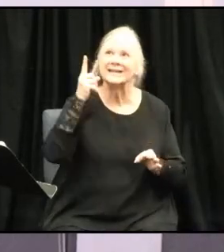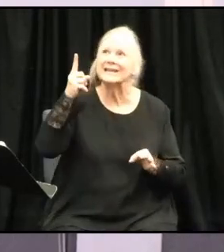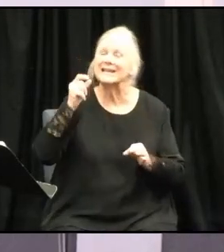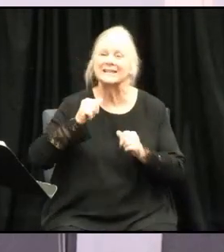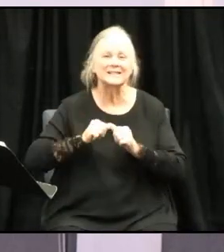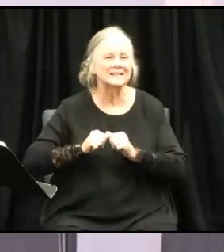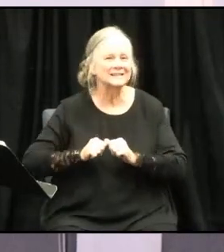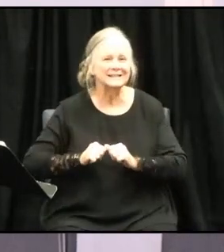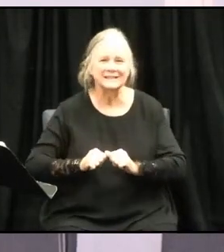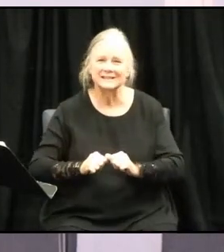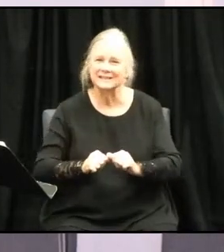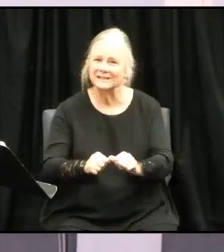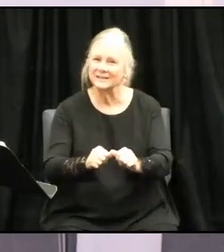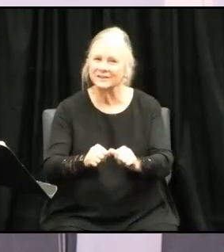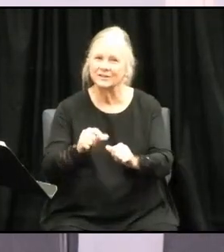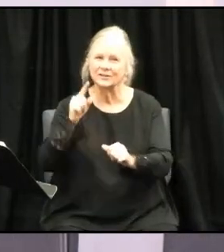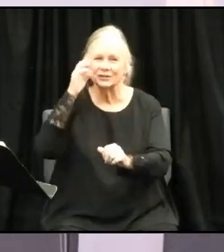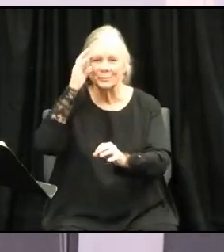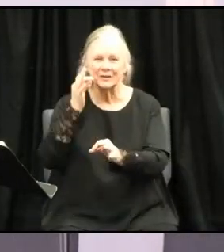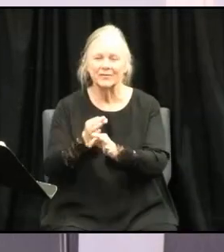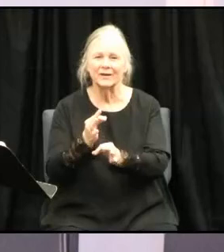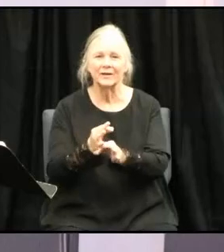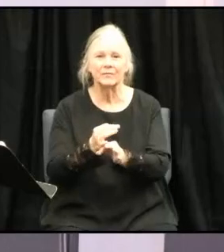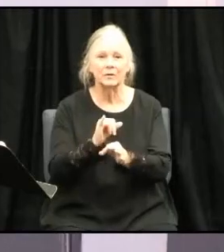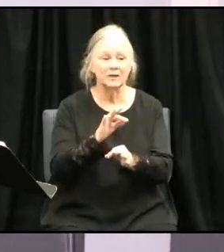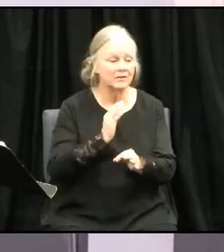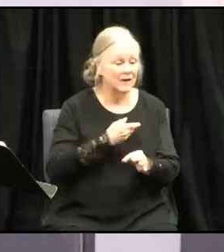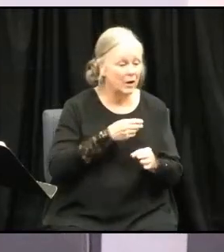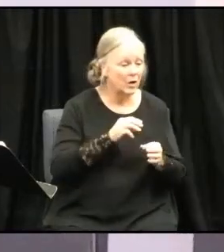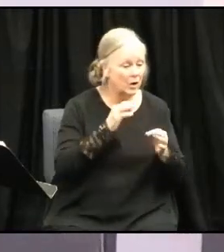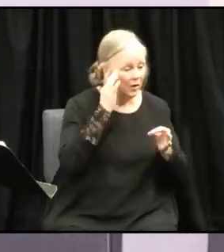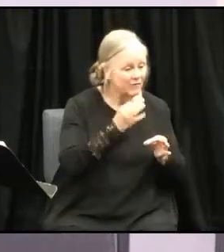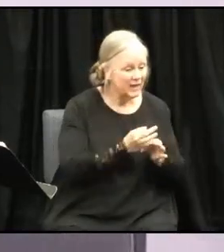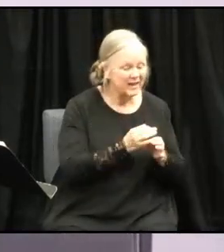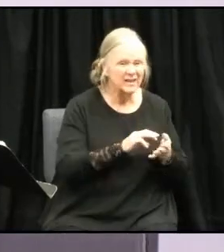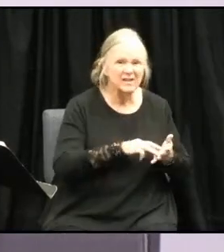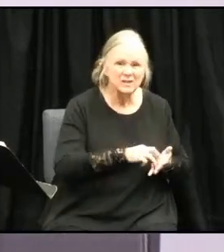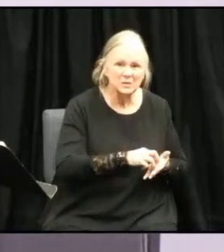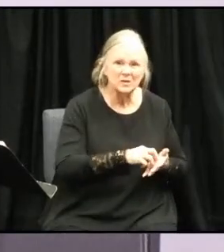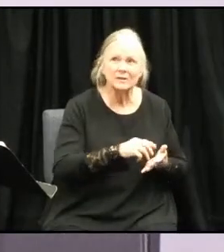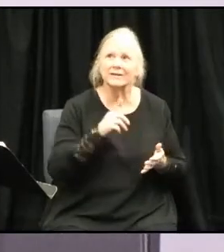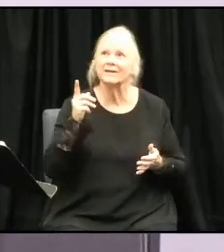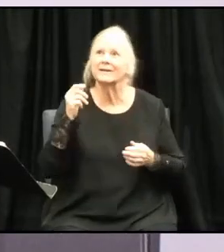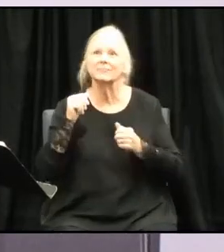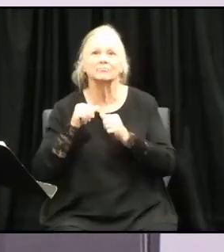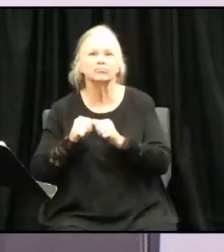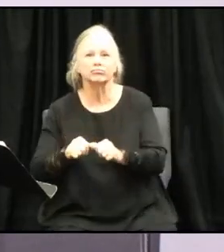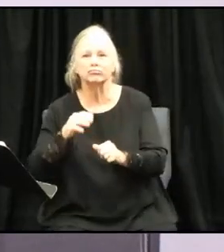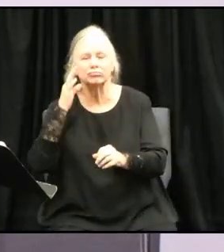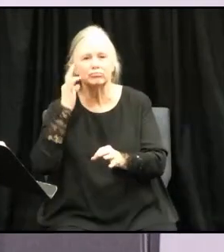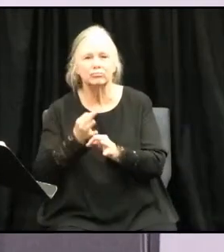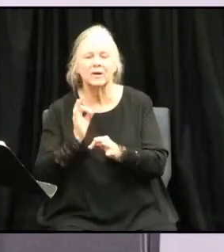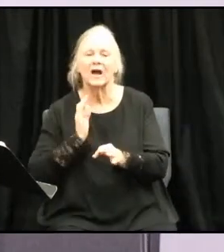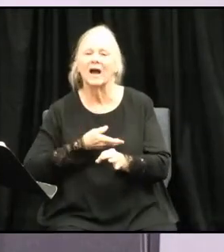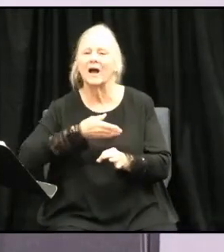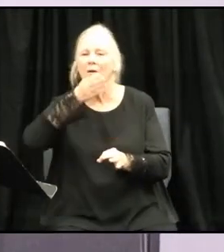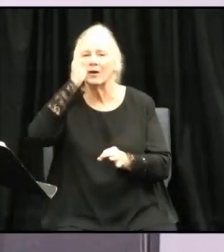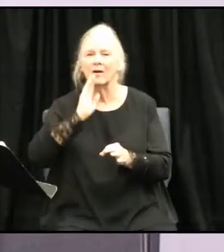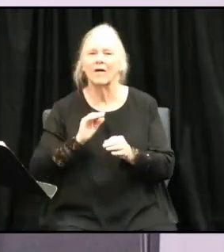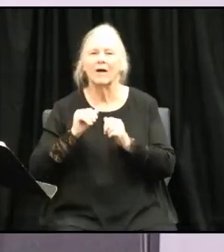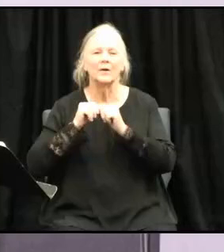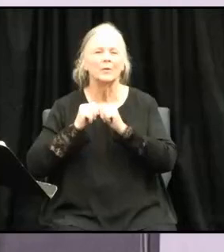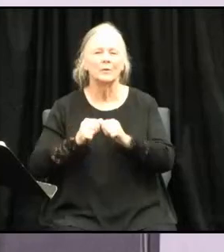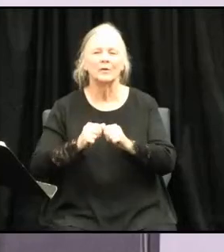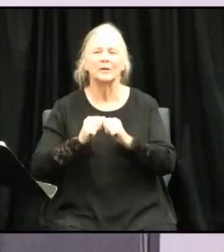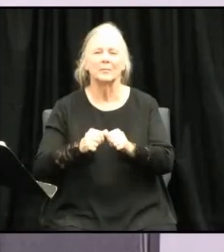faithful. If our faith is weak or even fails, our God remains faithful